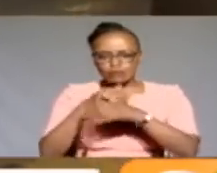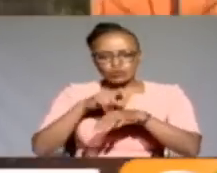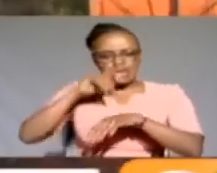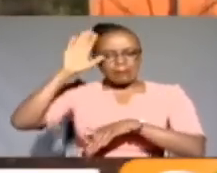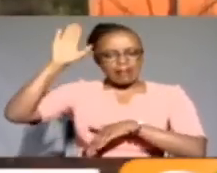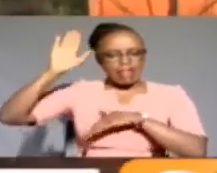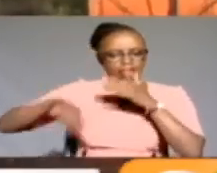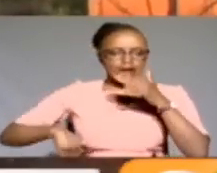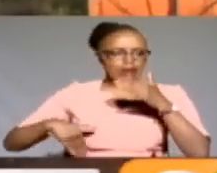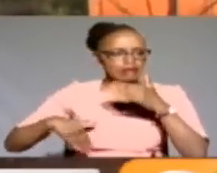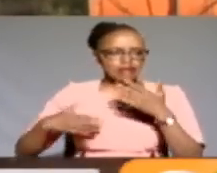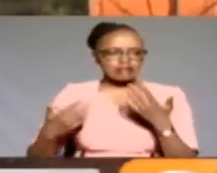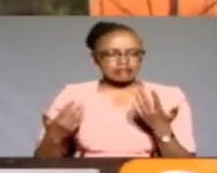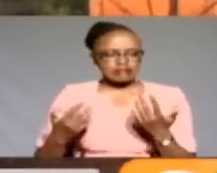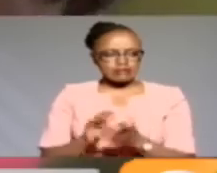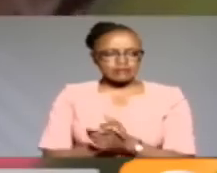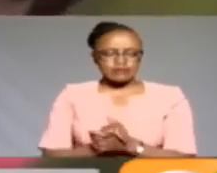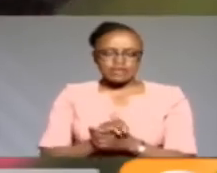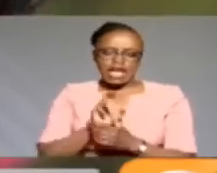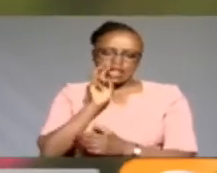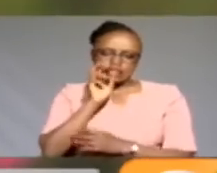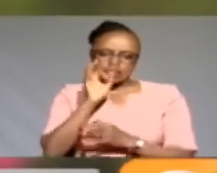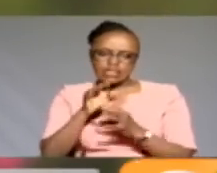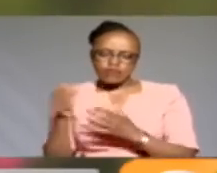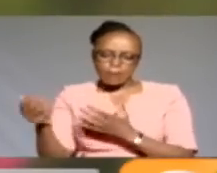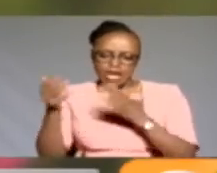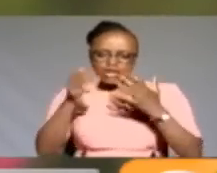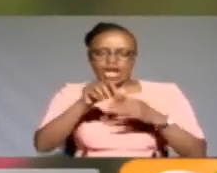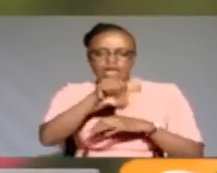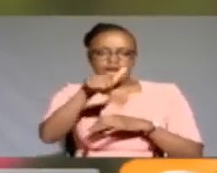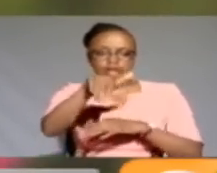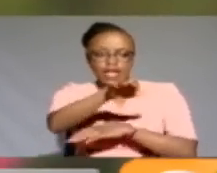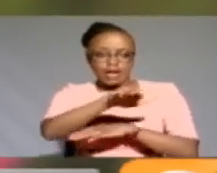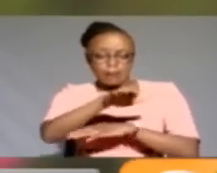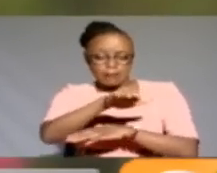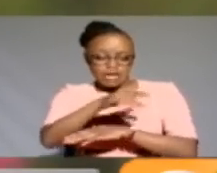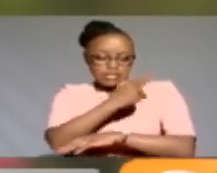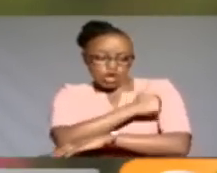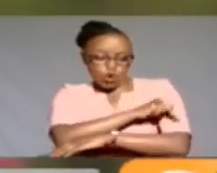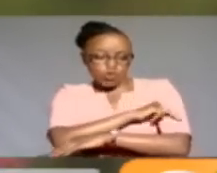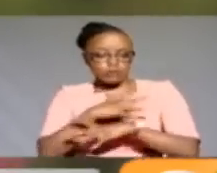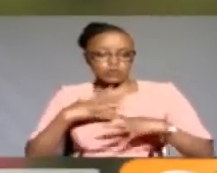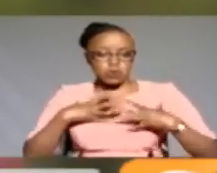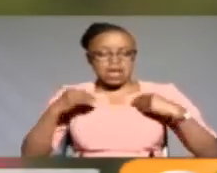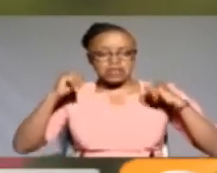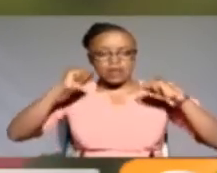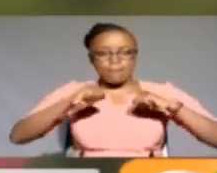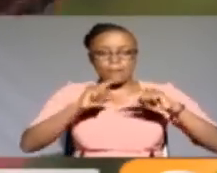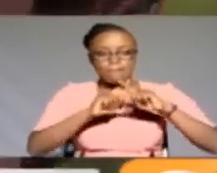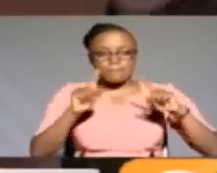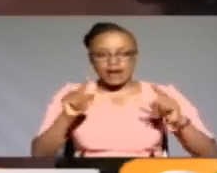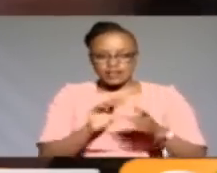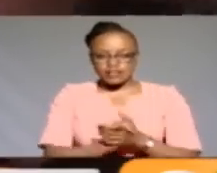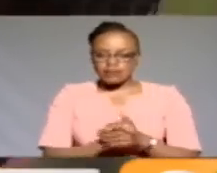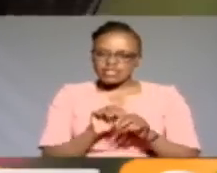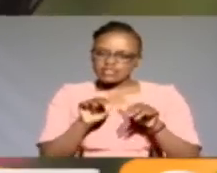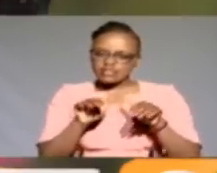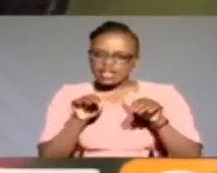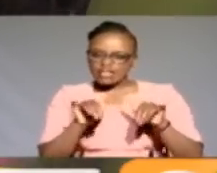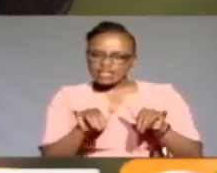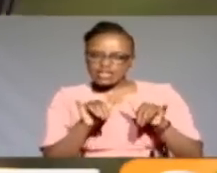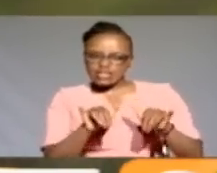late. Nikaona kama ningempeleka mahali pengine angepona. Lakini ilikaa